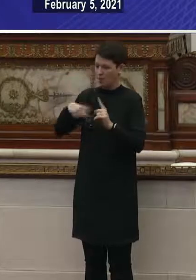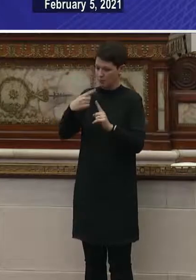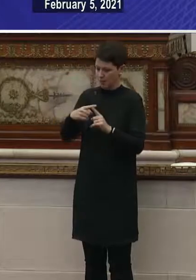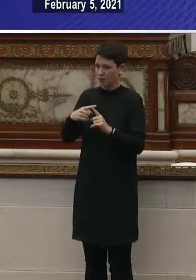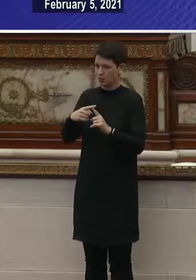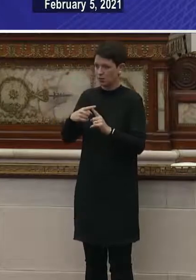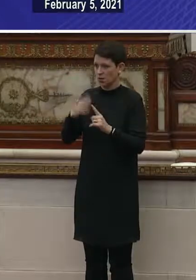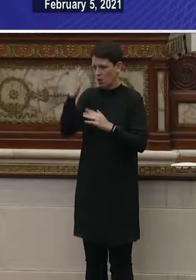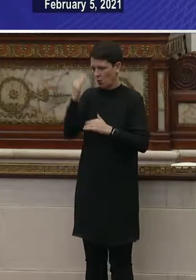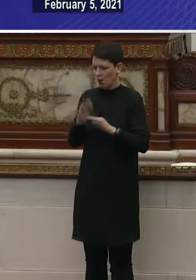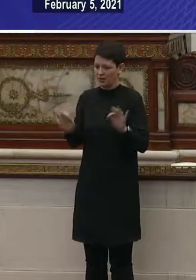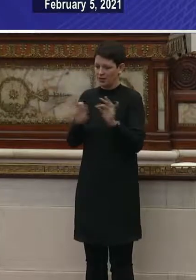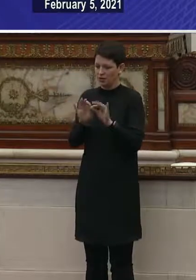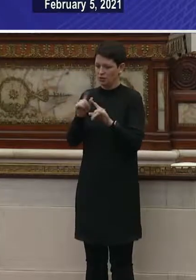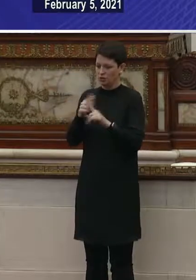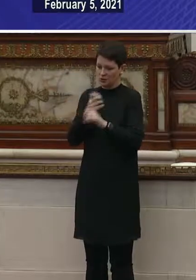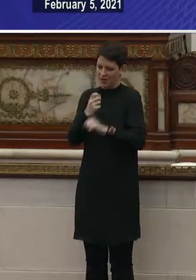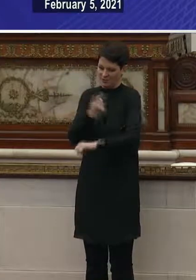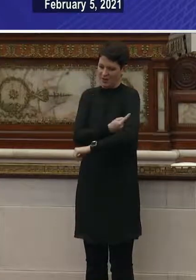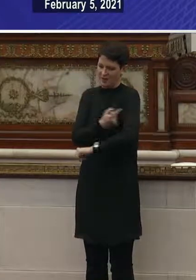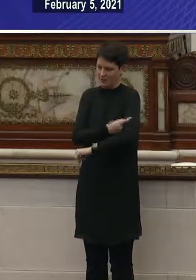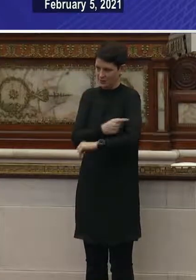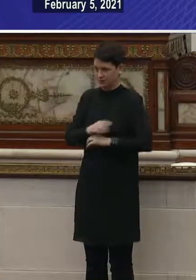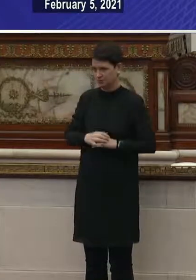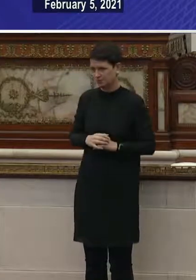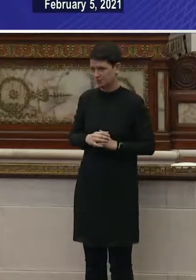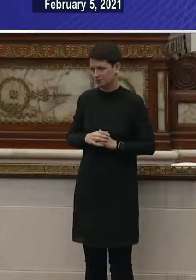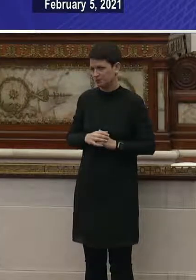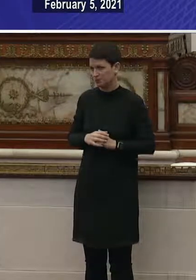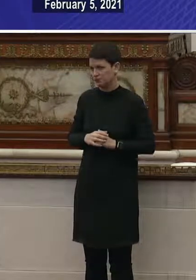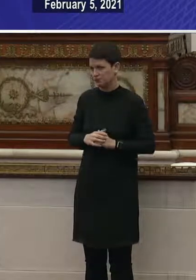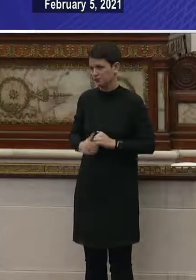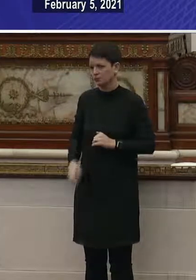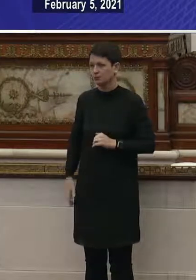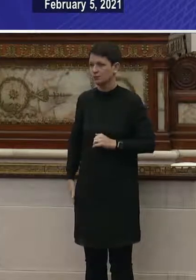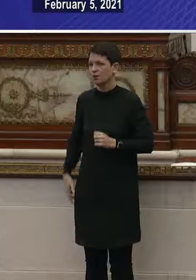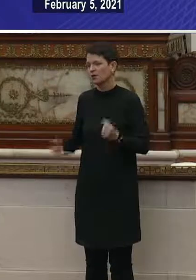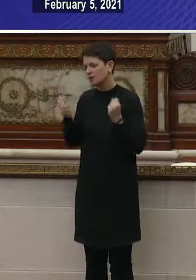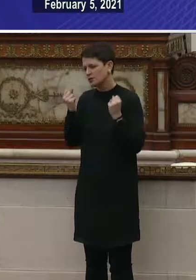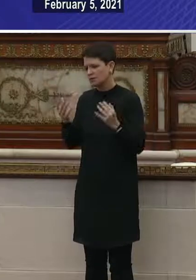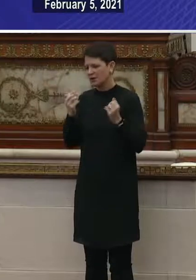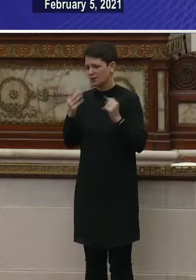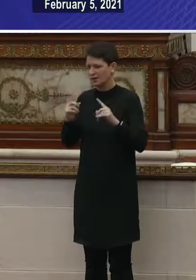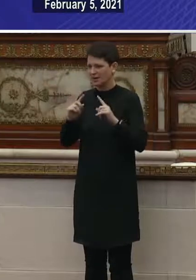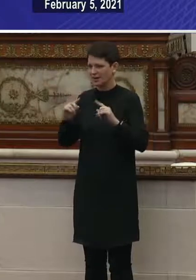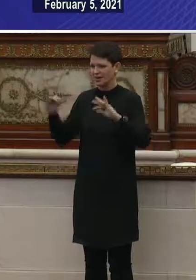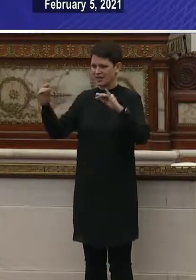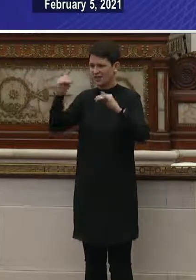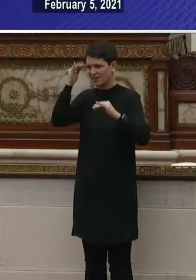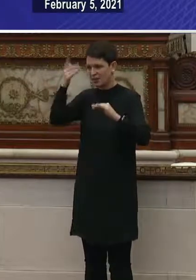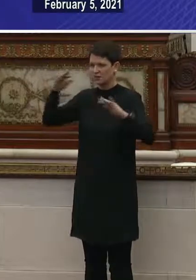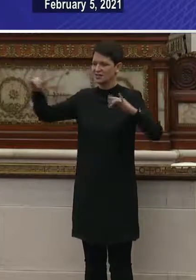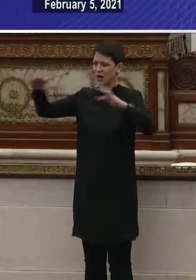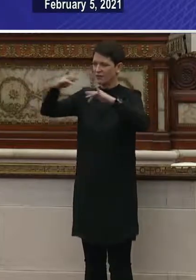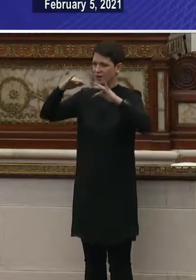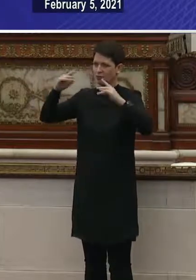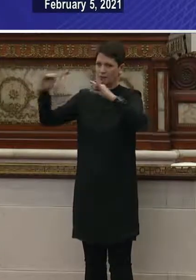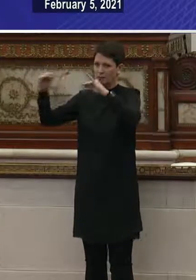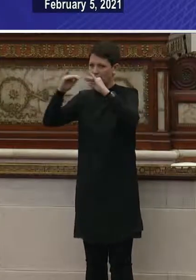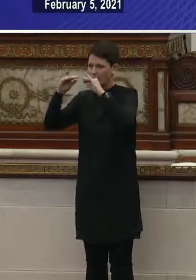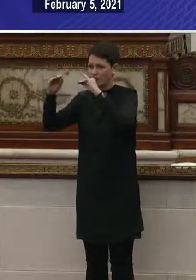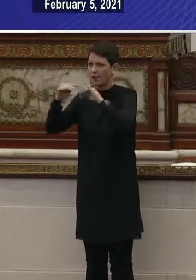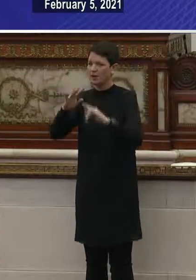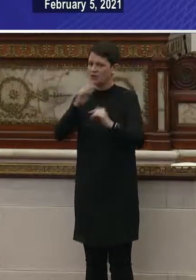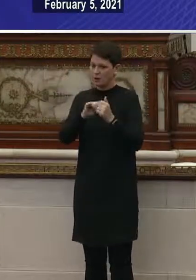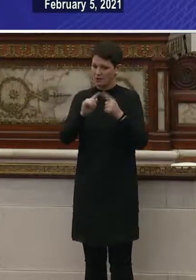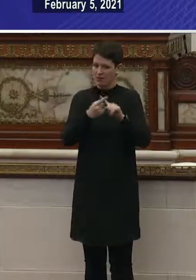around why it's important to get a vaccination? There's so many conspiracy theories out there. And I just talked to a good